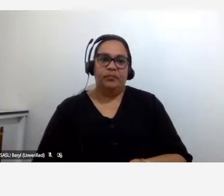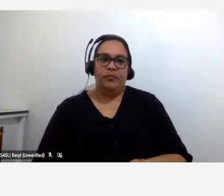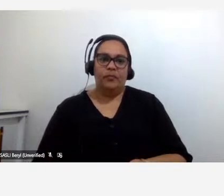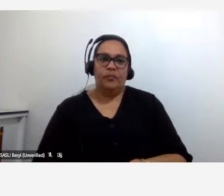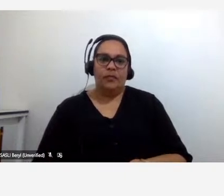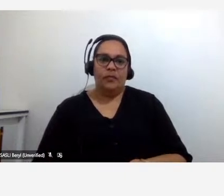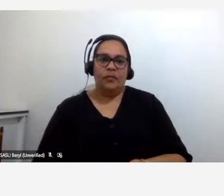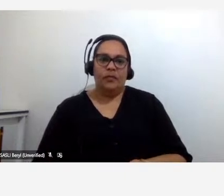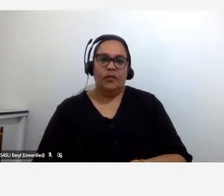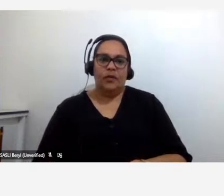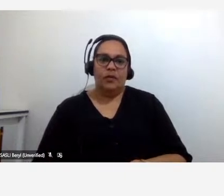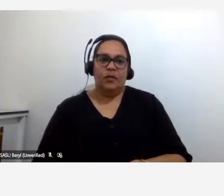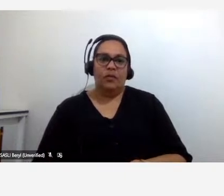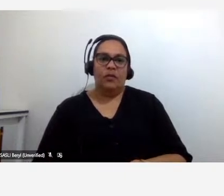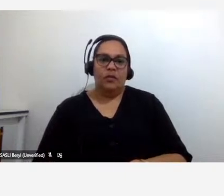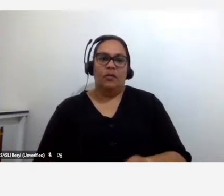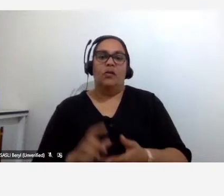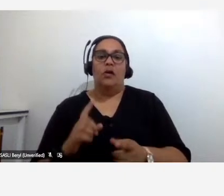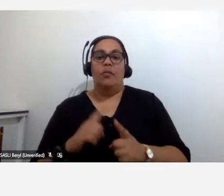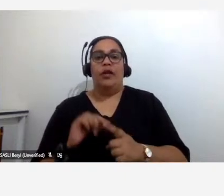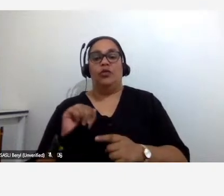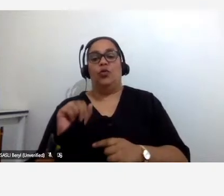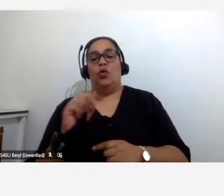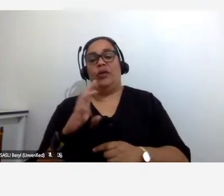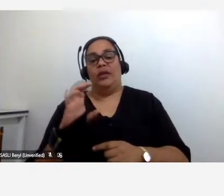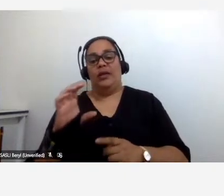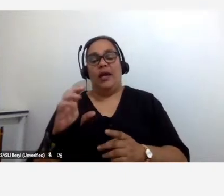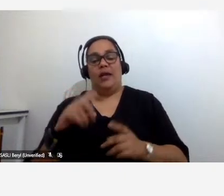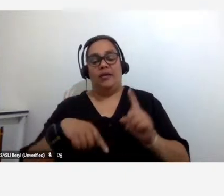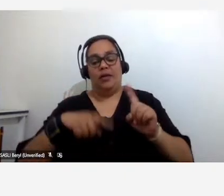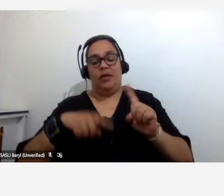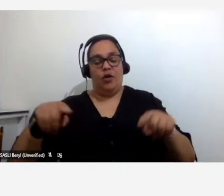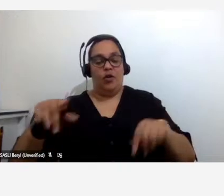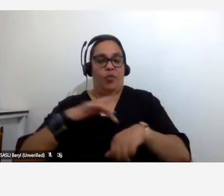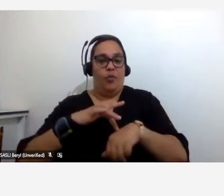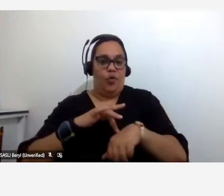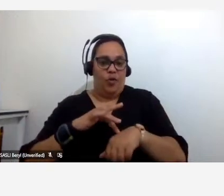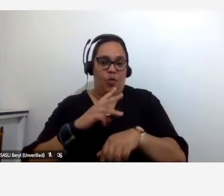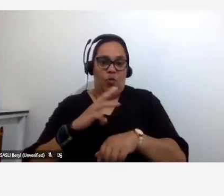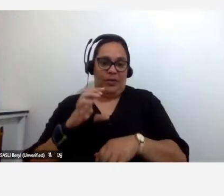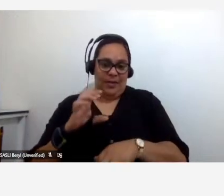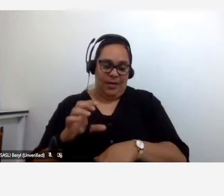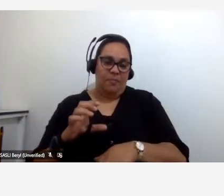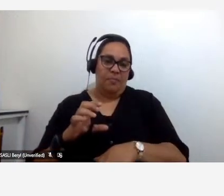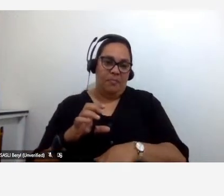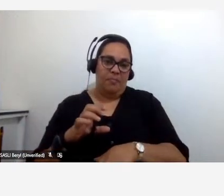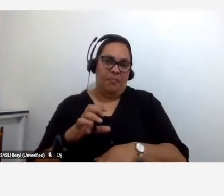And given the Western Cape, the demographics of the Western Cape.